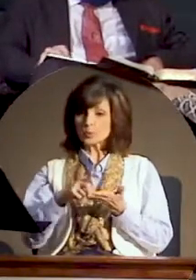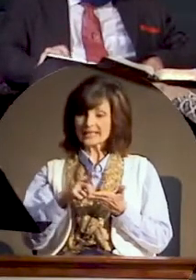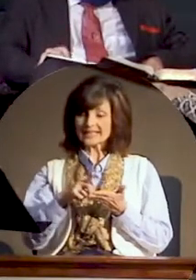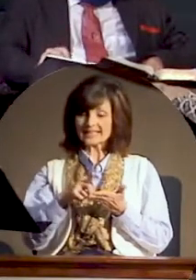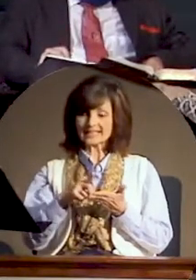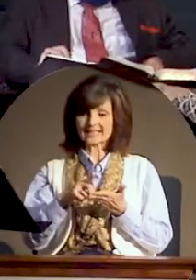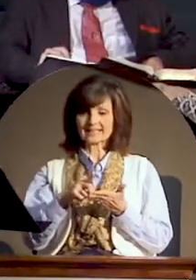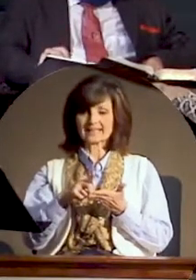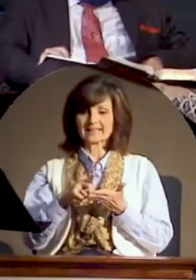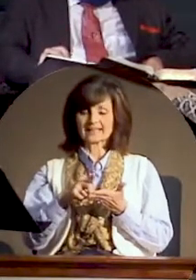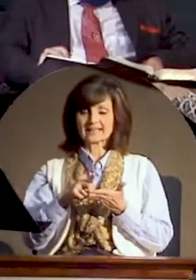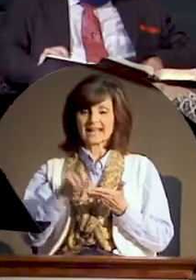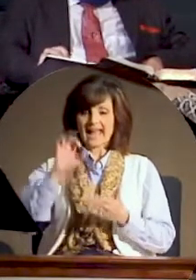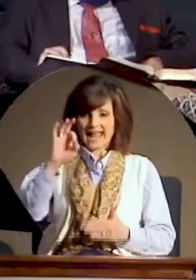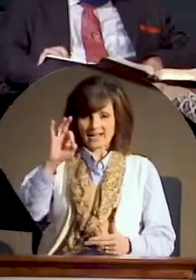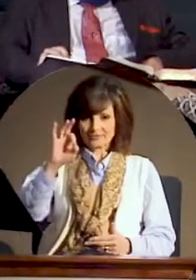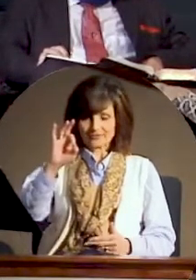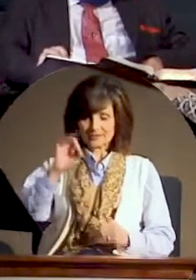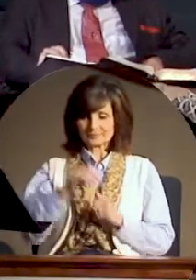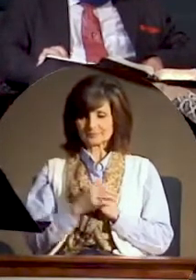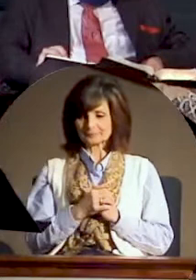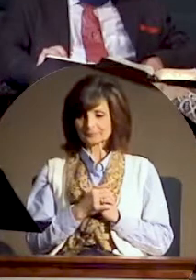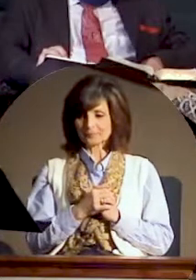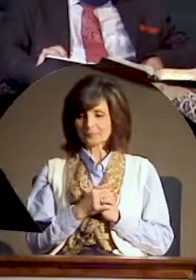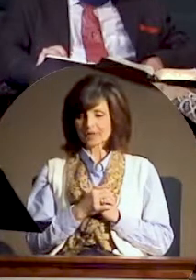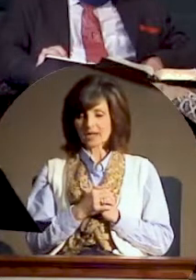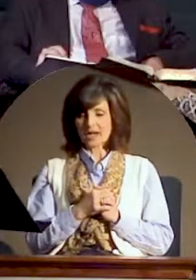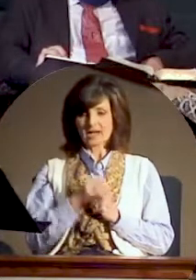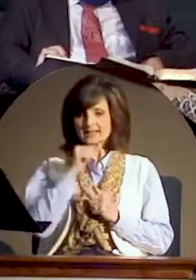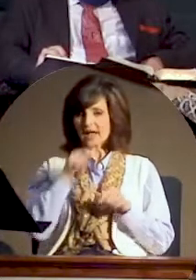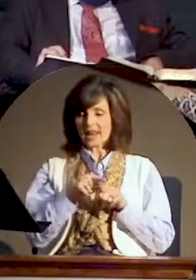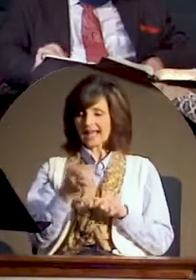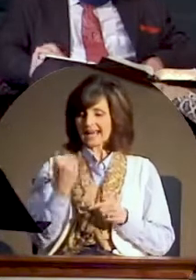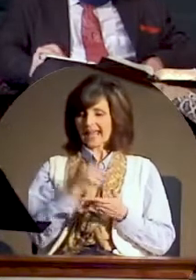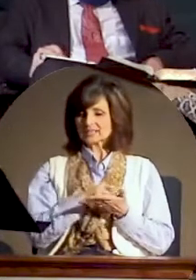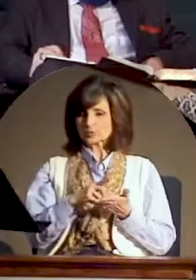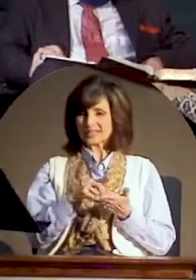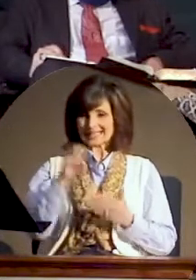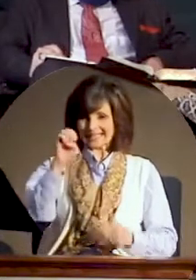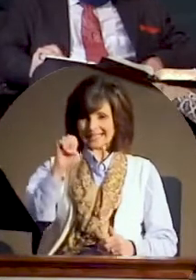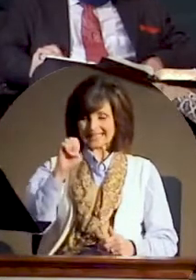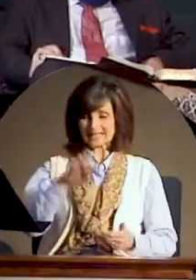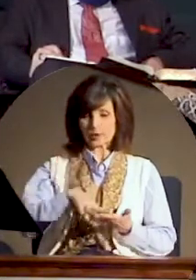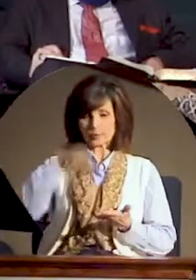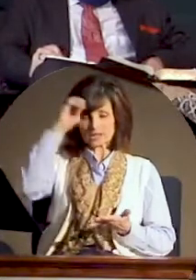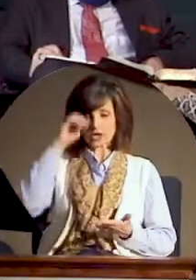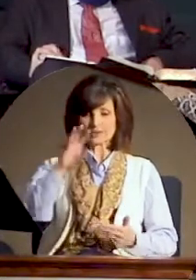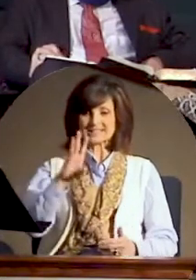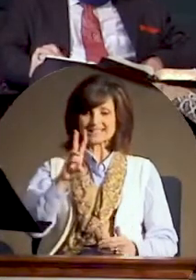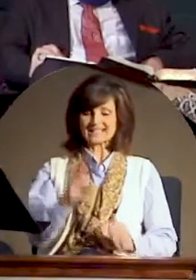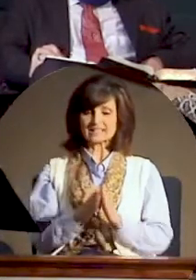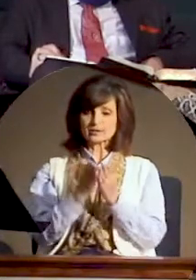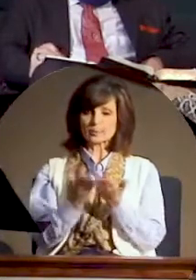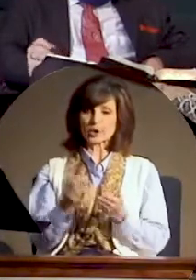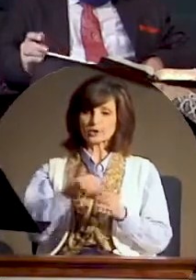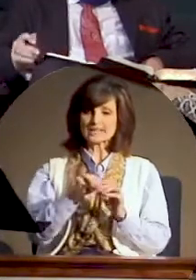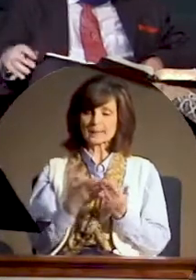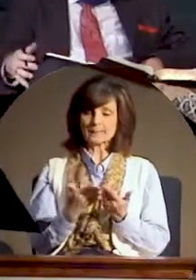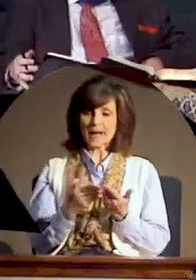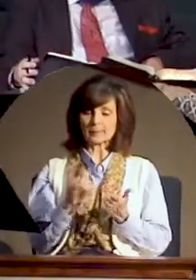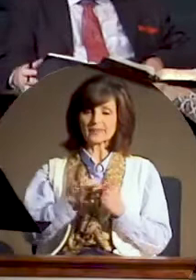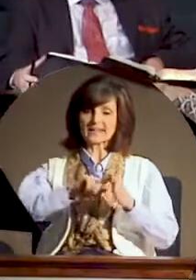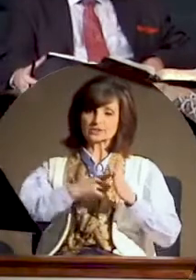on the letter F. Now, unlike last week with the letter E, when we found out there were six books in our Bible